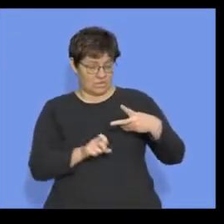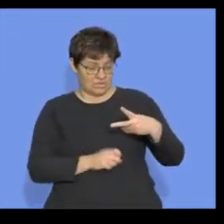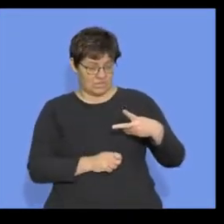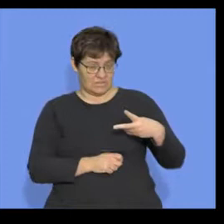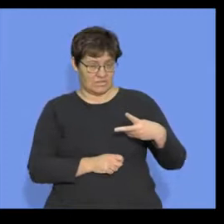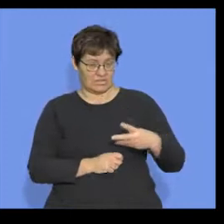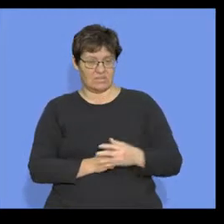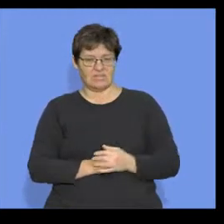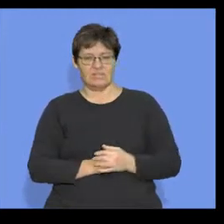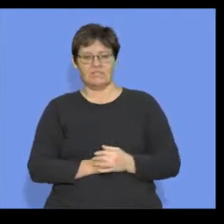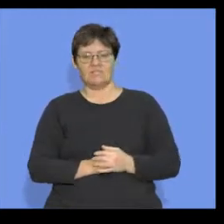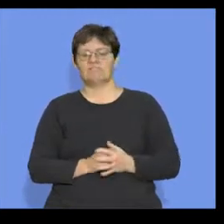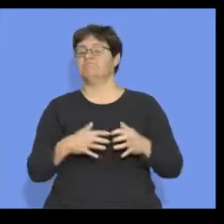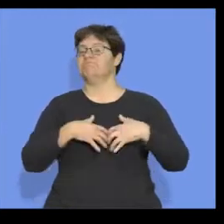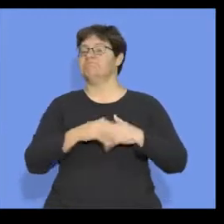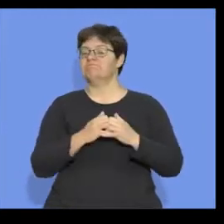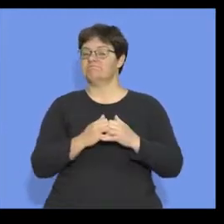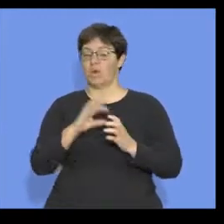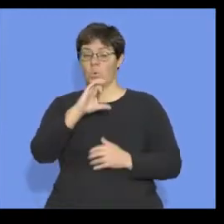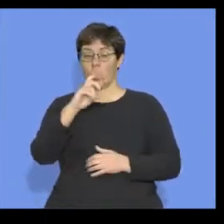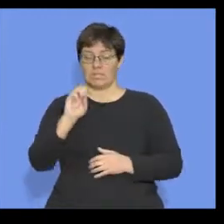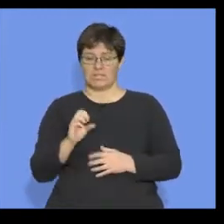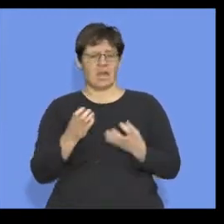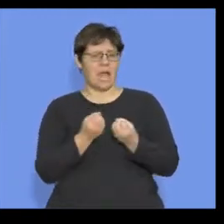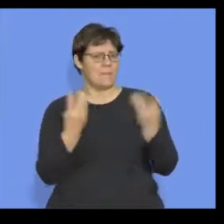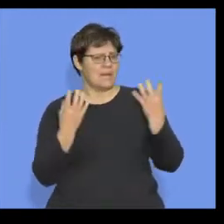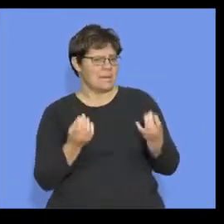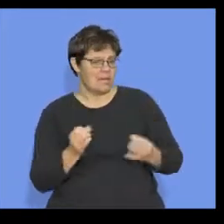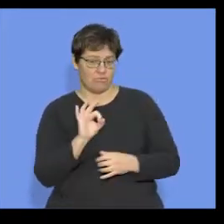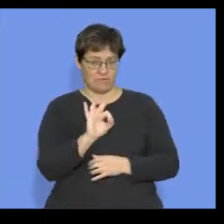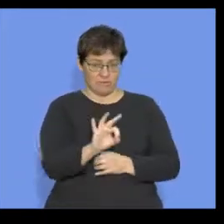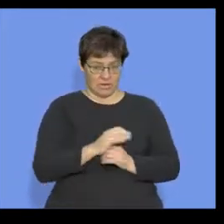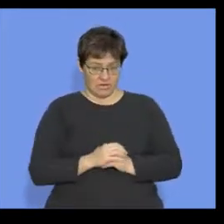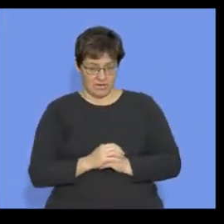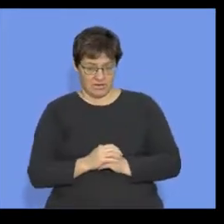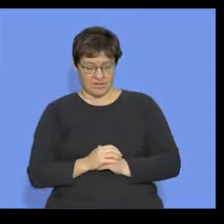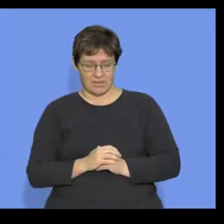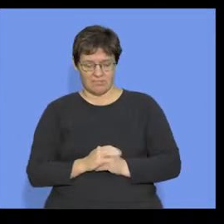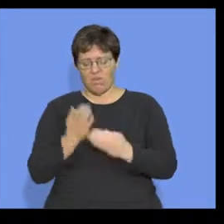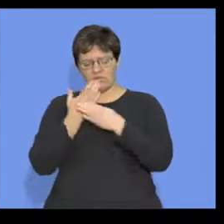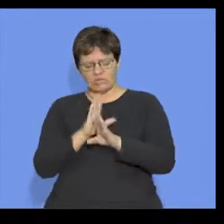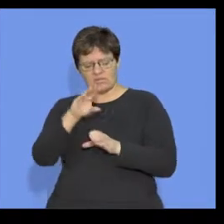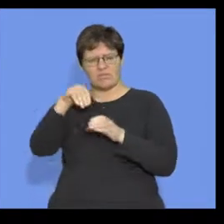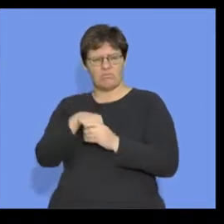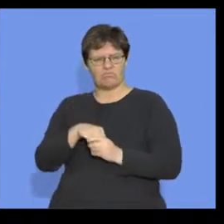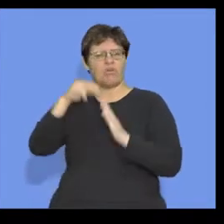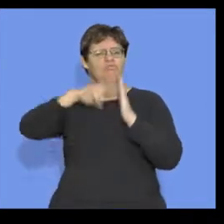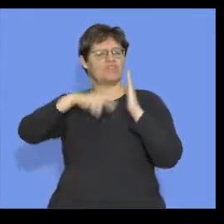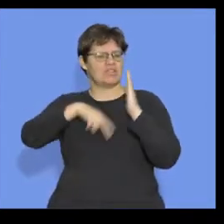to form a 3-digit code, and some restrictions are given to us. Let's read the question